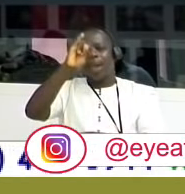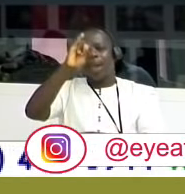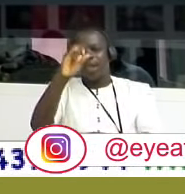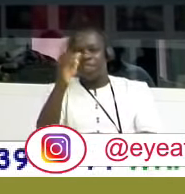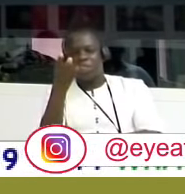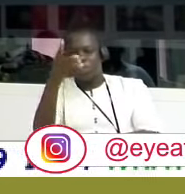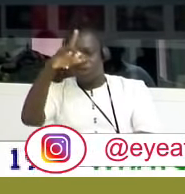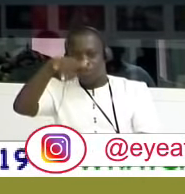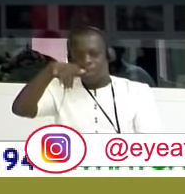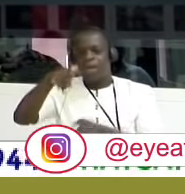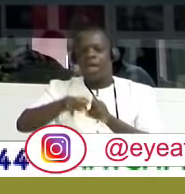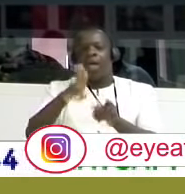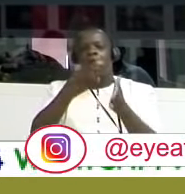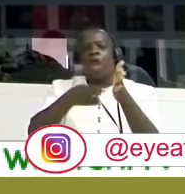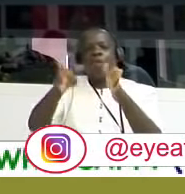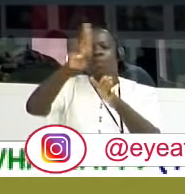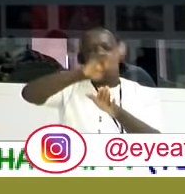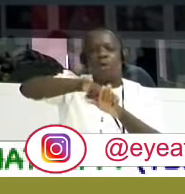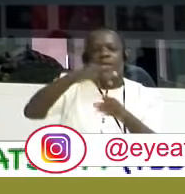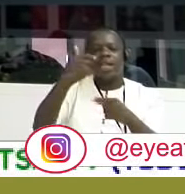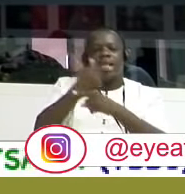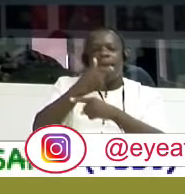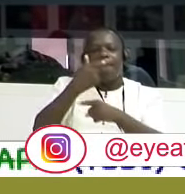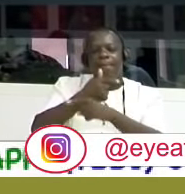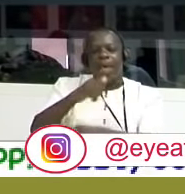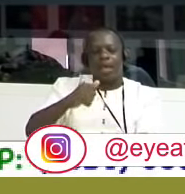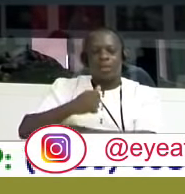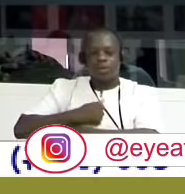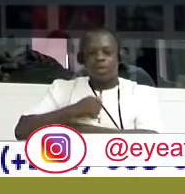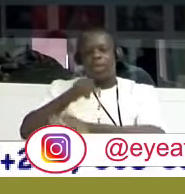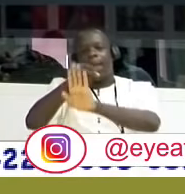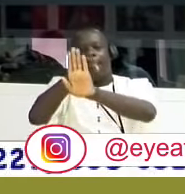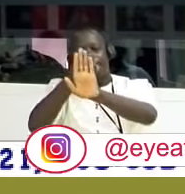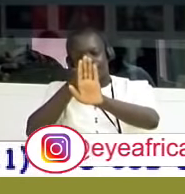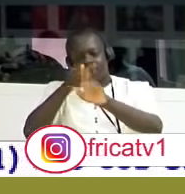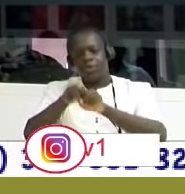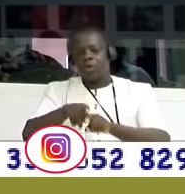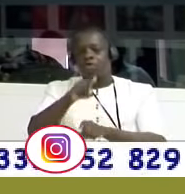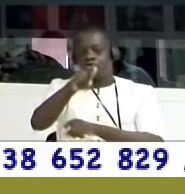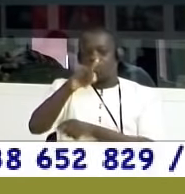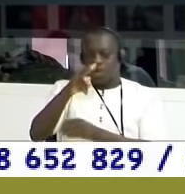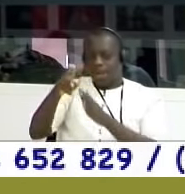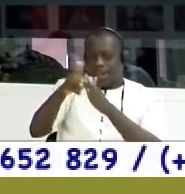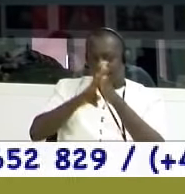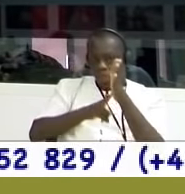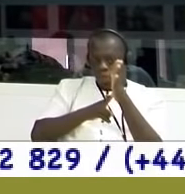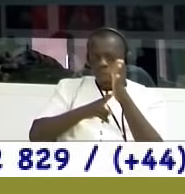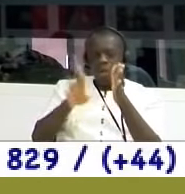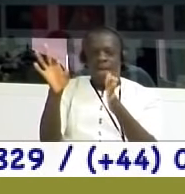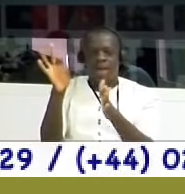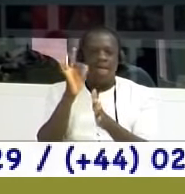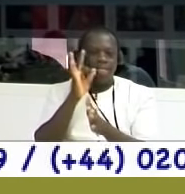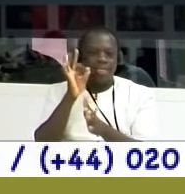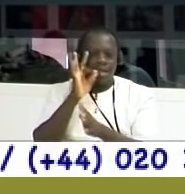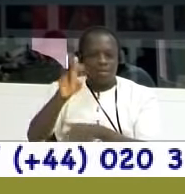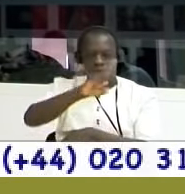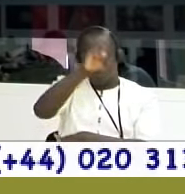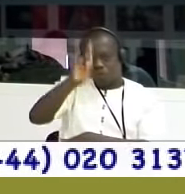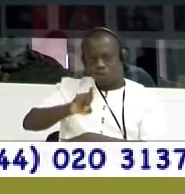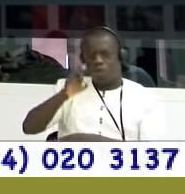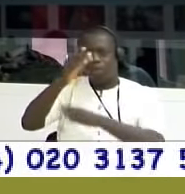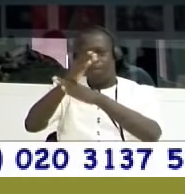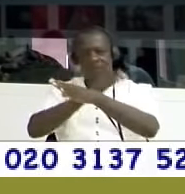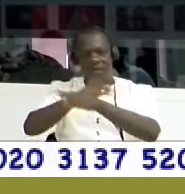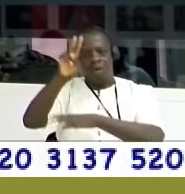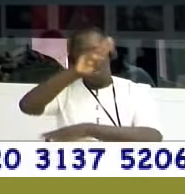you, because of course you've told us that you need to answer questions at cabinet as well as before the National Assembly. Mm-hmm. When it